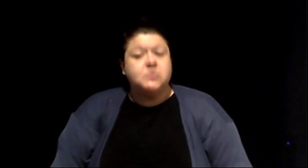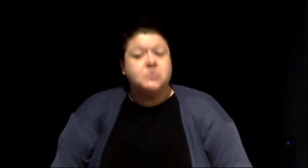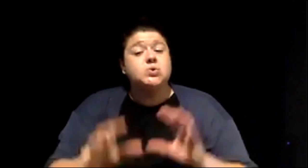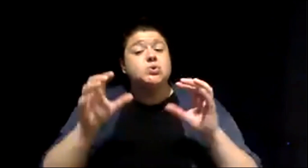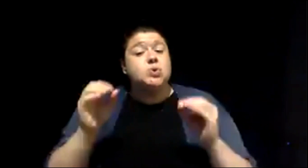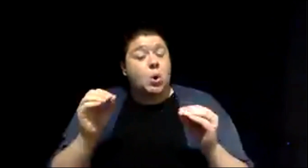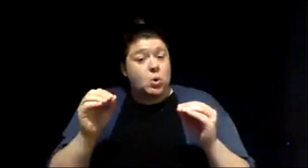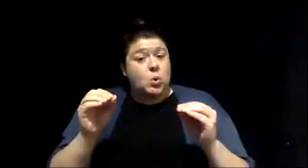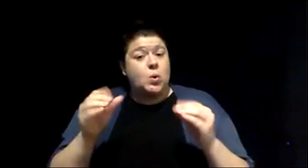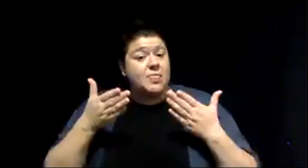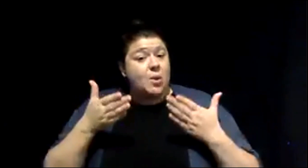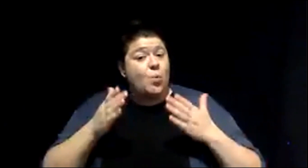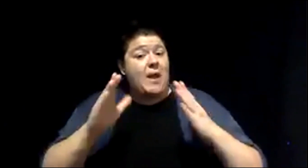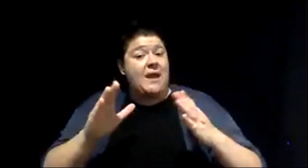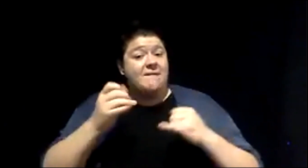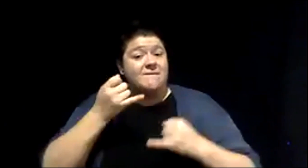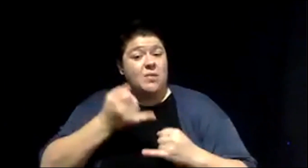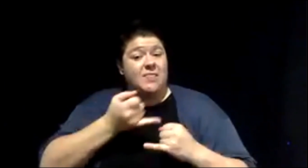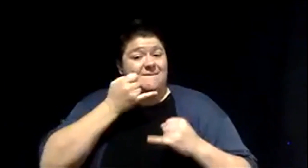exam